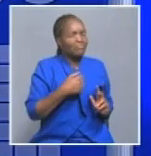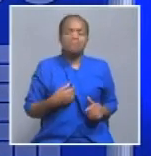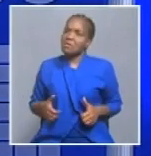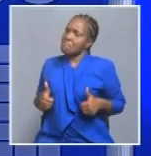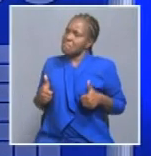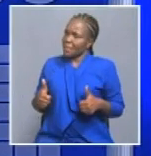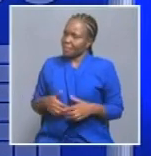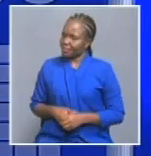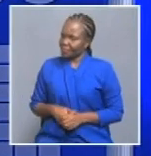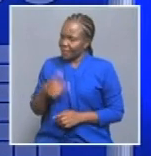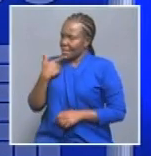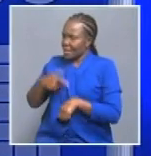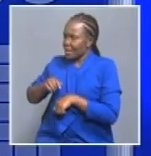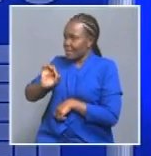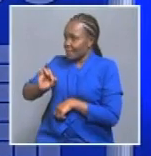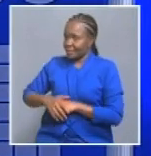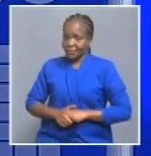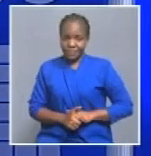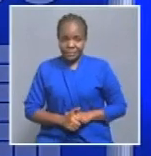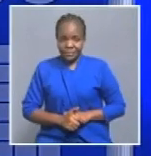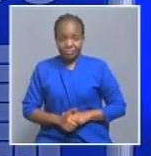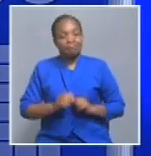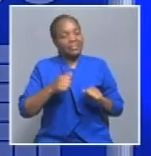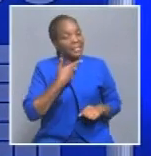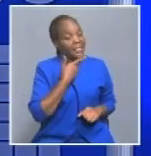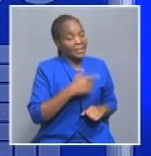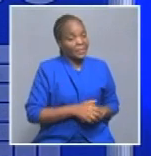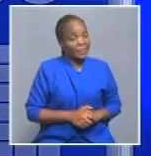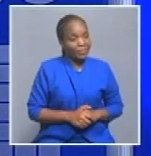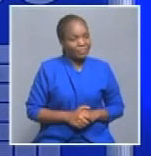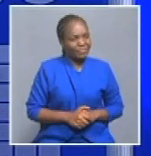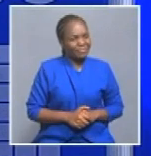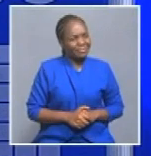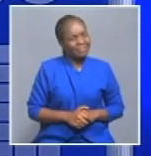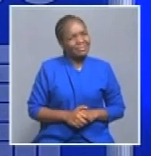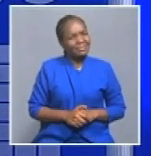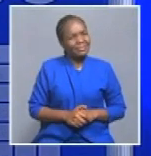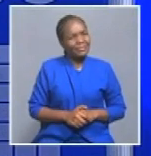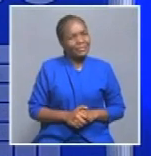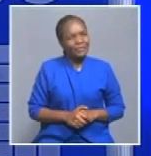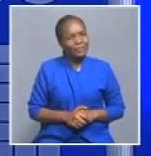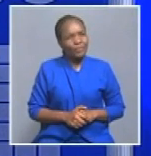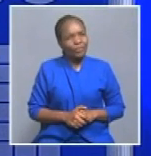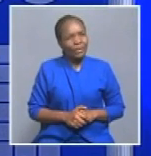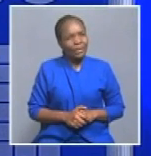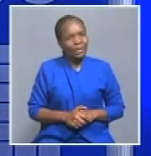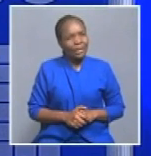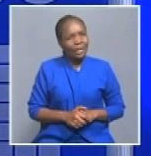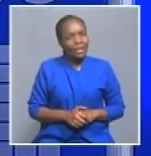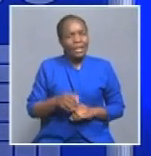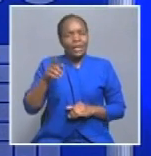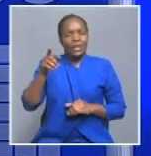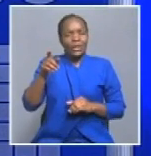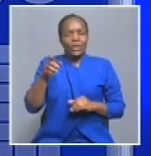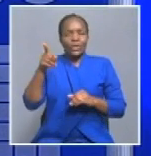very much for joining us on the news tonight. Thanks for having me. Now, how many people or households have